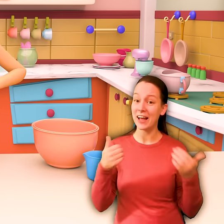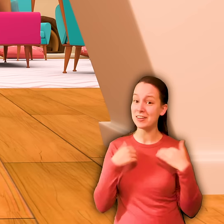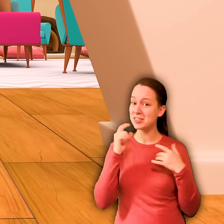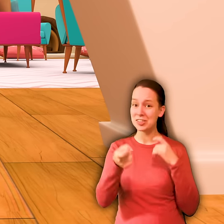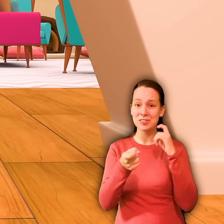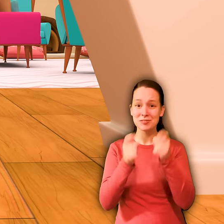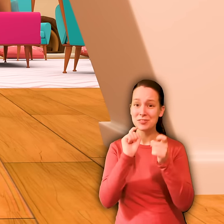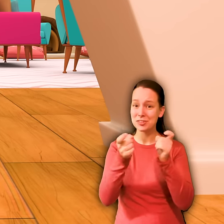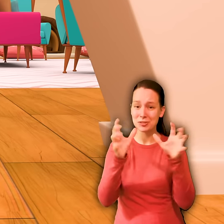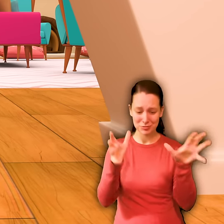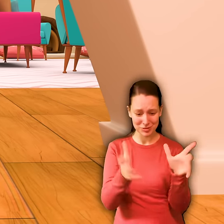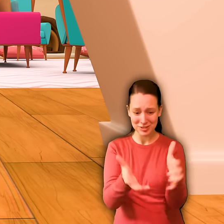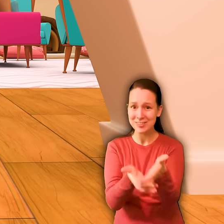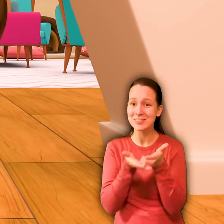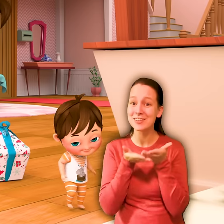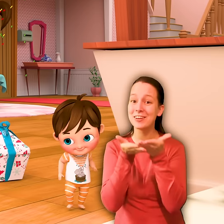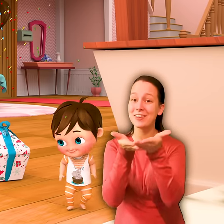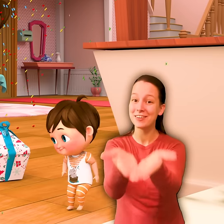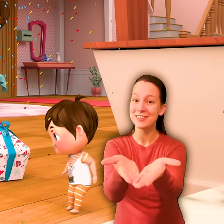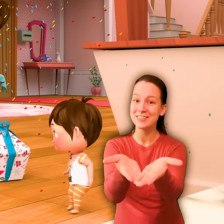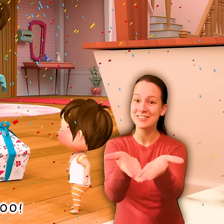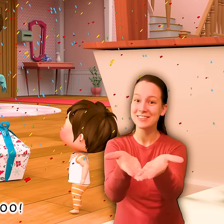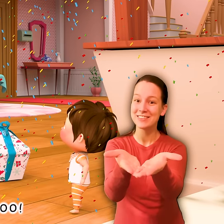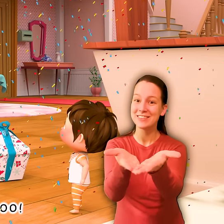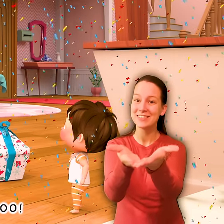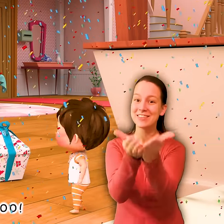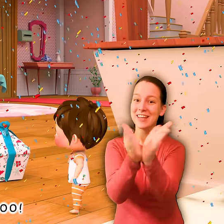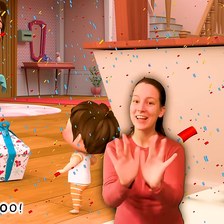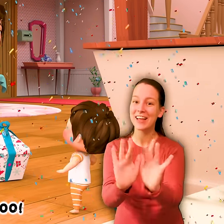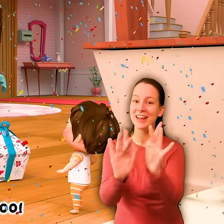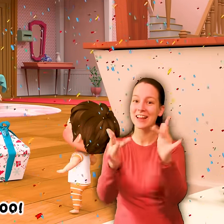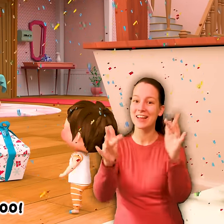i have gifts all for